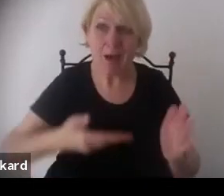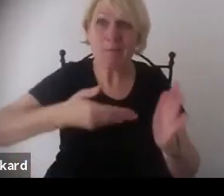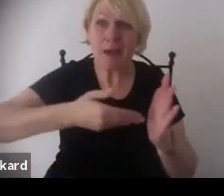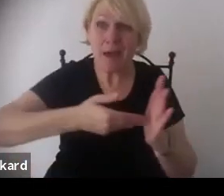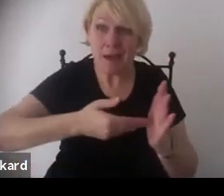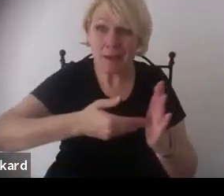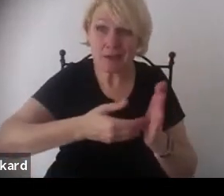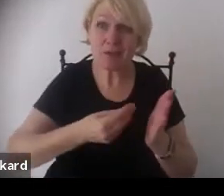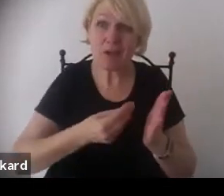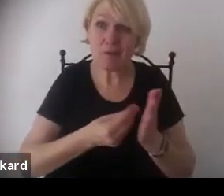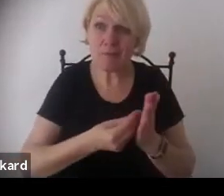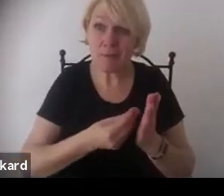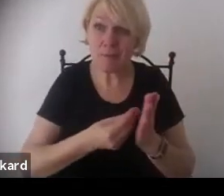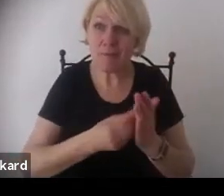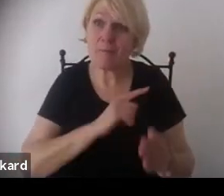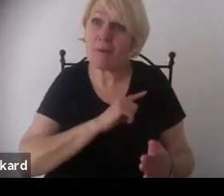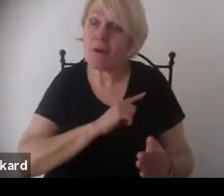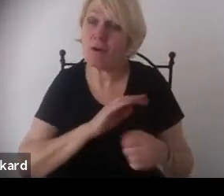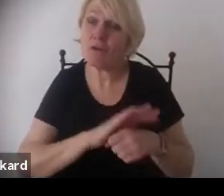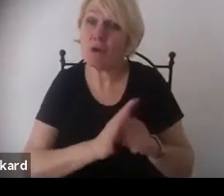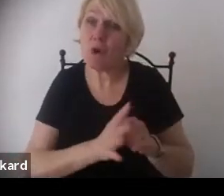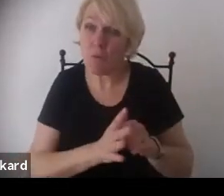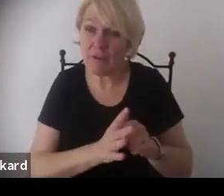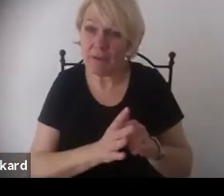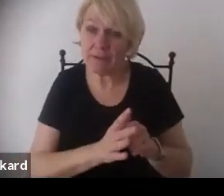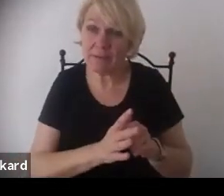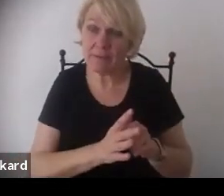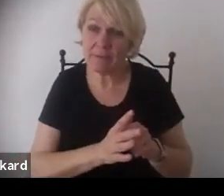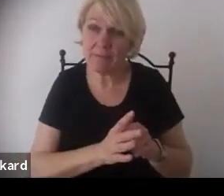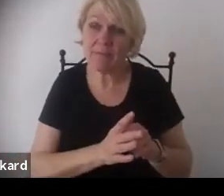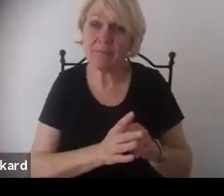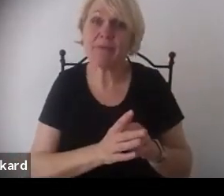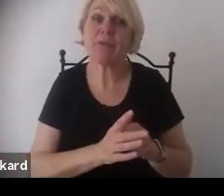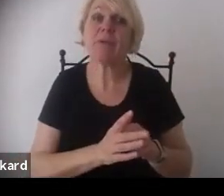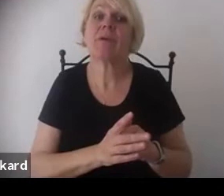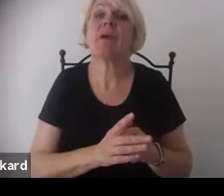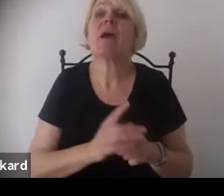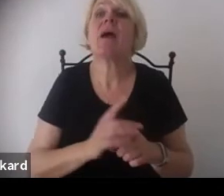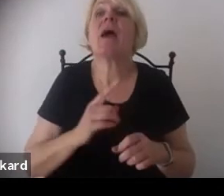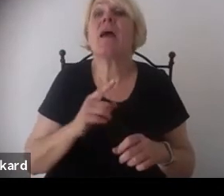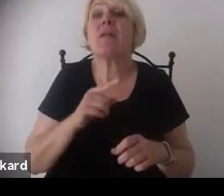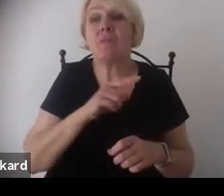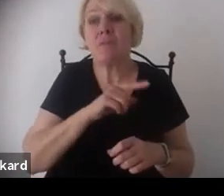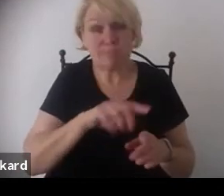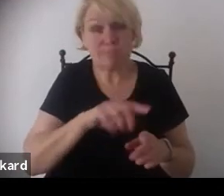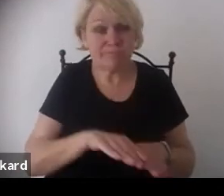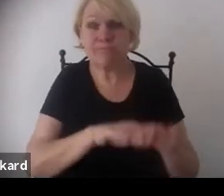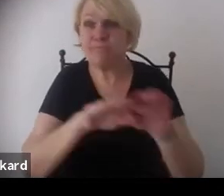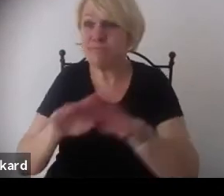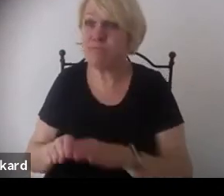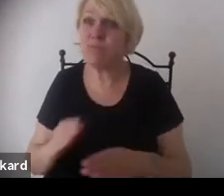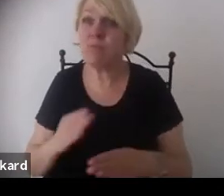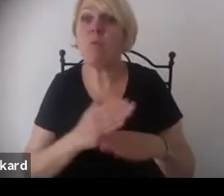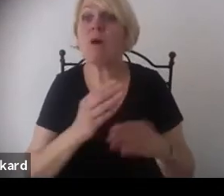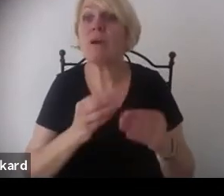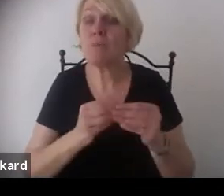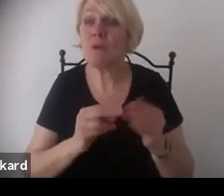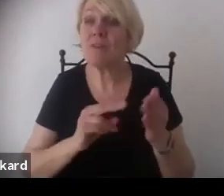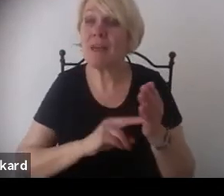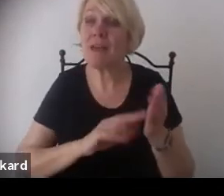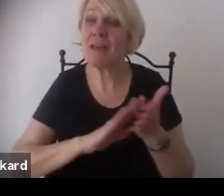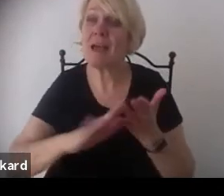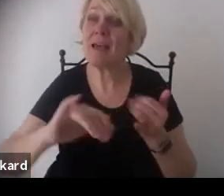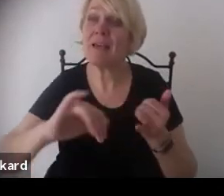to COVID, and then we will be working with NHS England, which is the central national body,